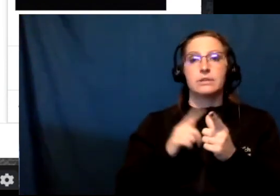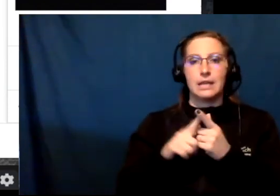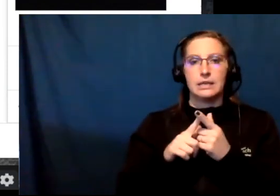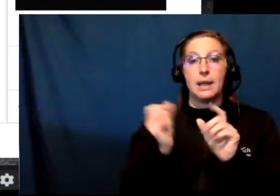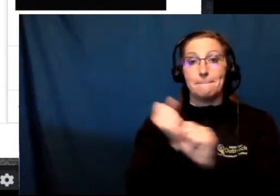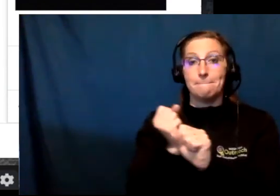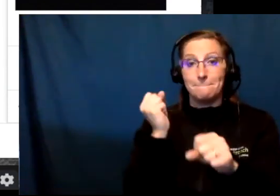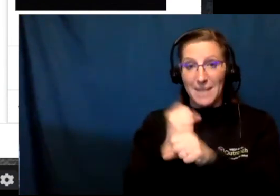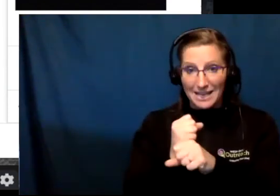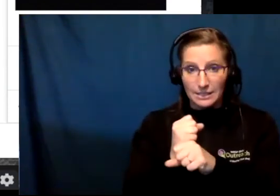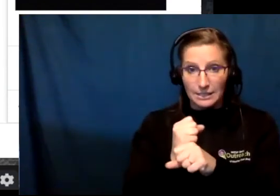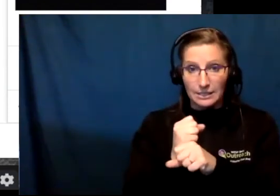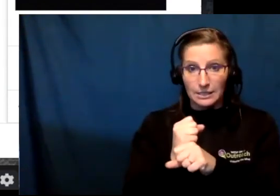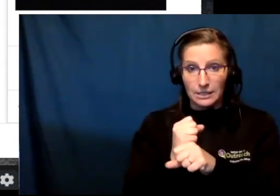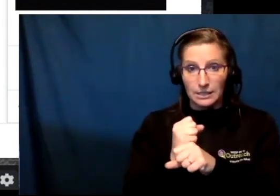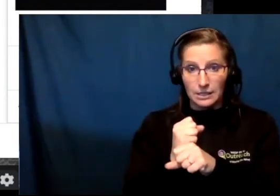creates,